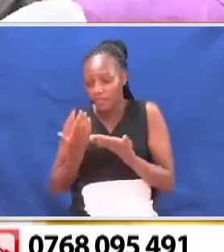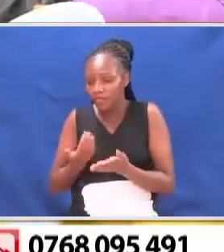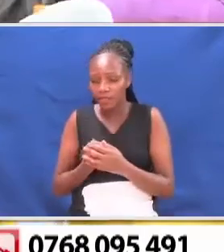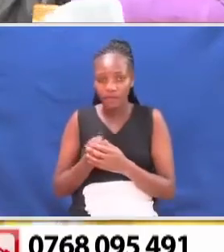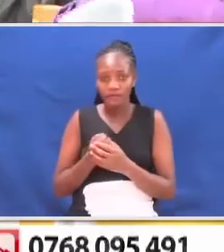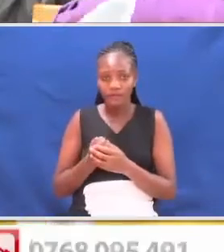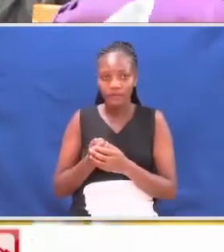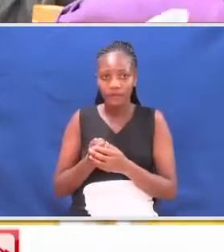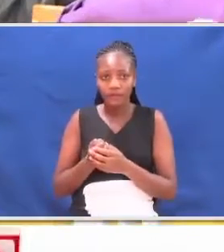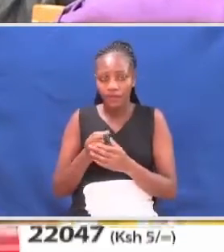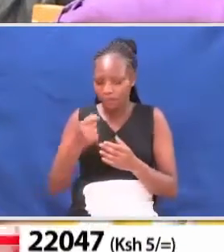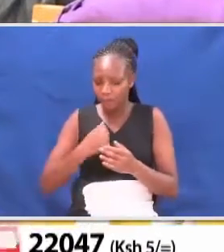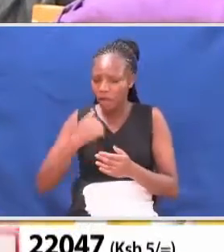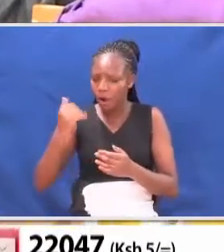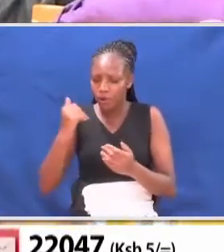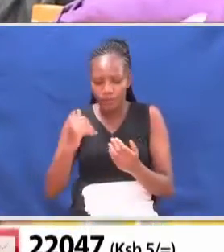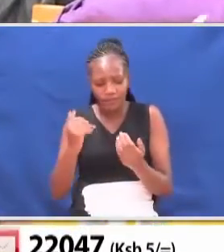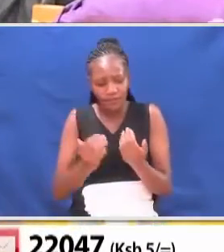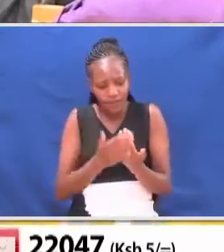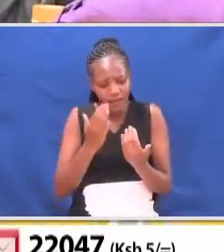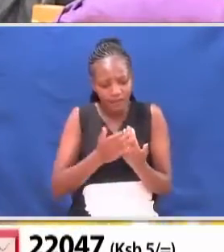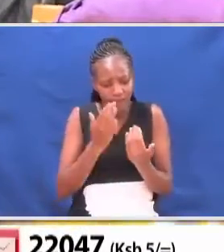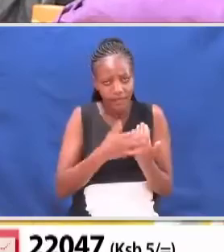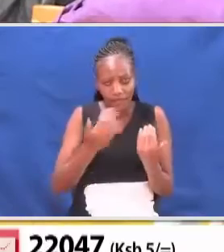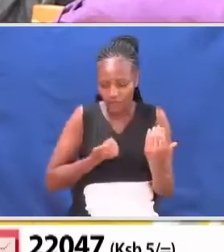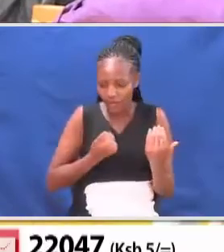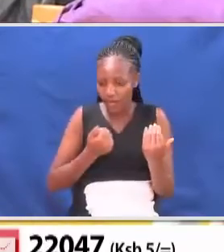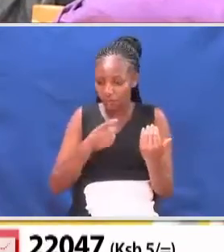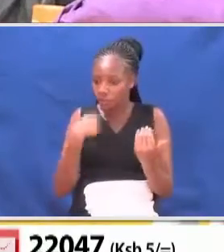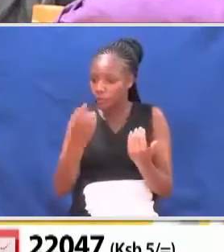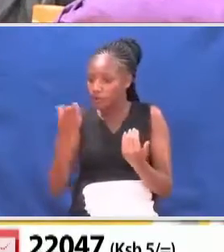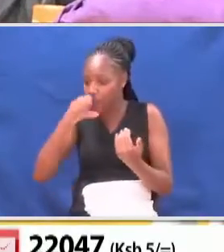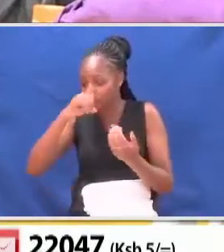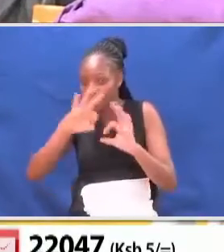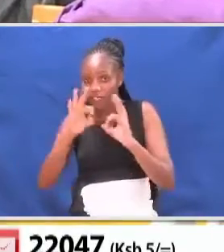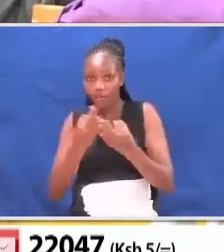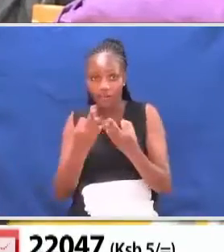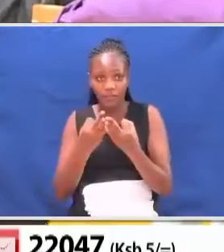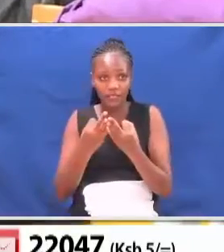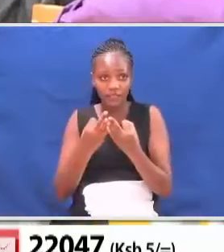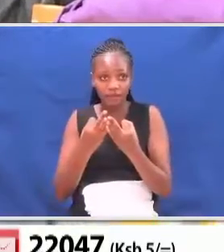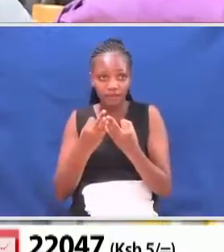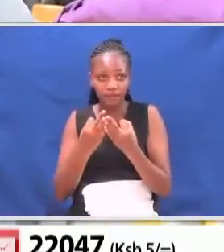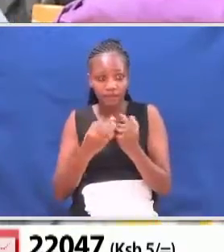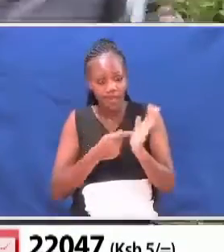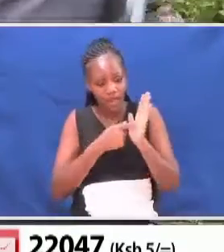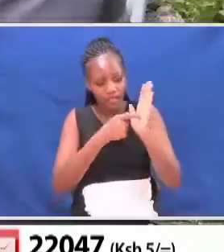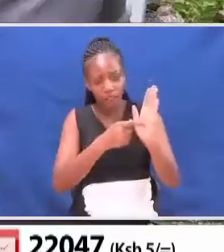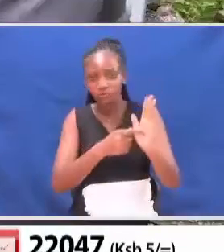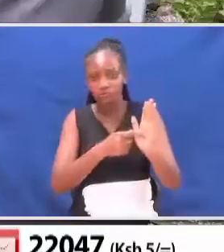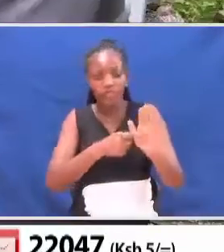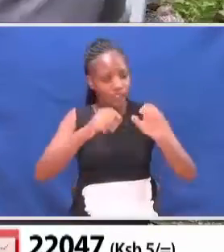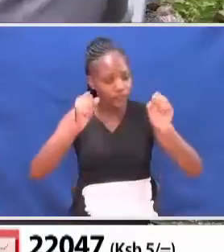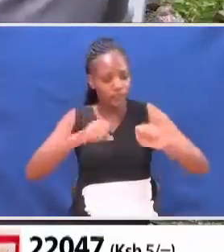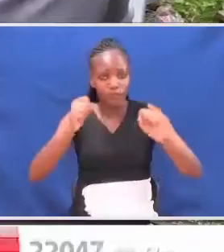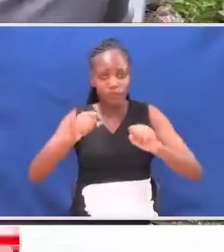na kuna vile ninaezanga kuwashika mkono na watoa kwa hiyo klasi yenye wanaona kama wawezi na waonyesha wanaweza. Picha